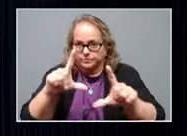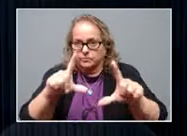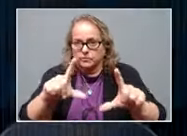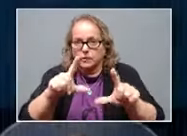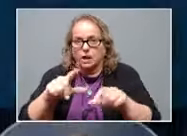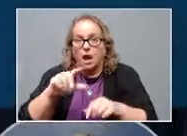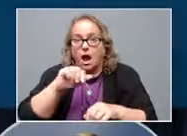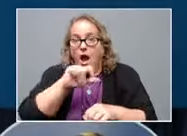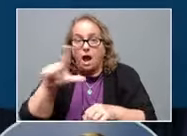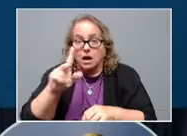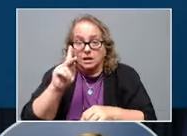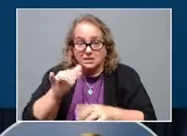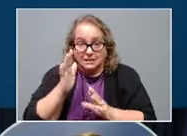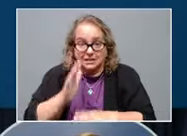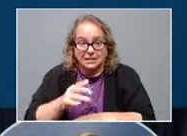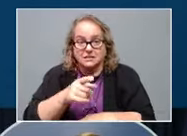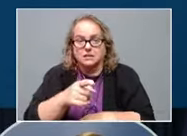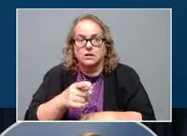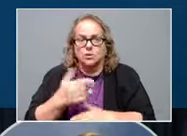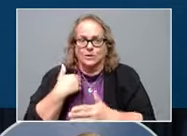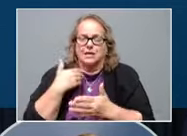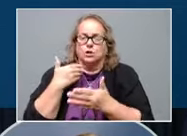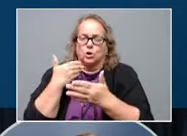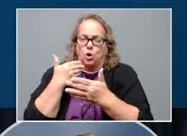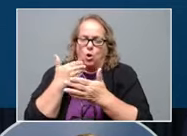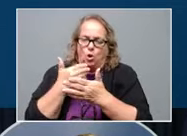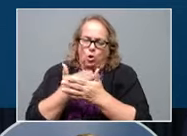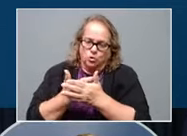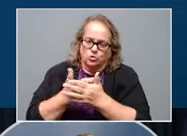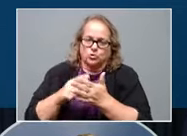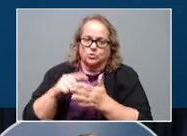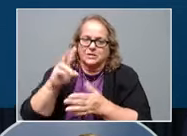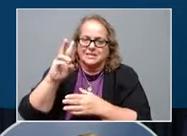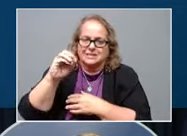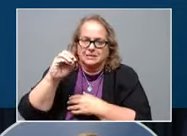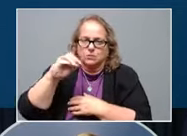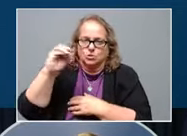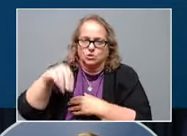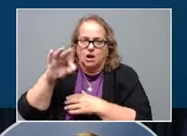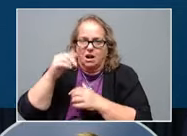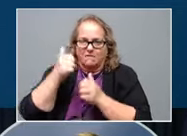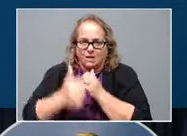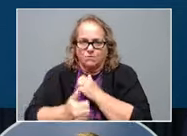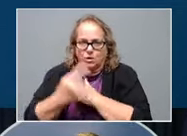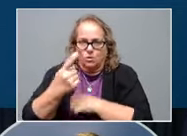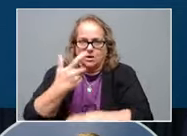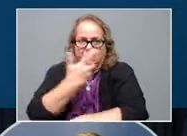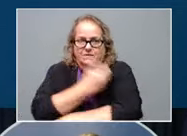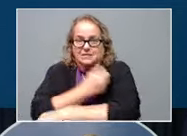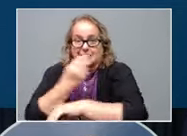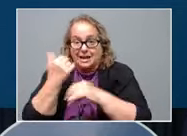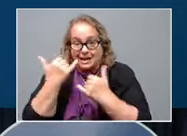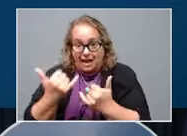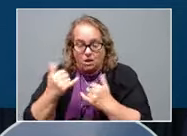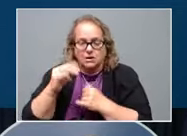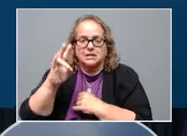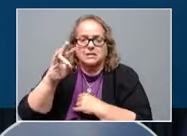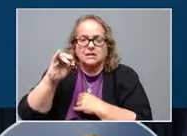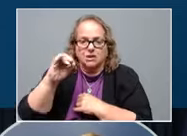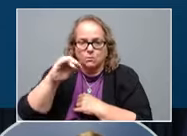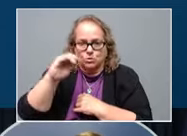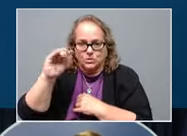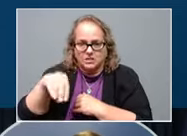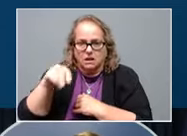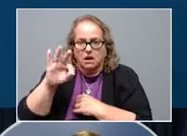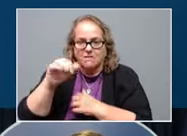real close to 60% of everybody vaccinated. And now 70% of